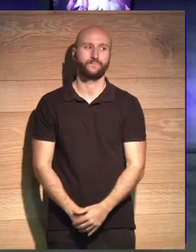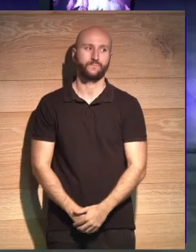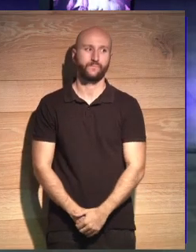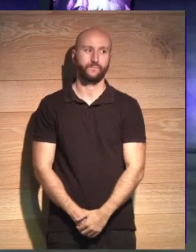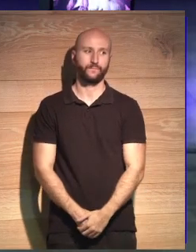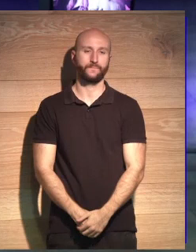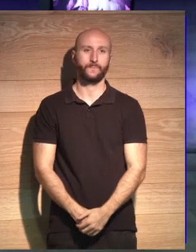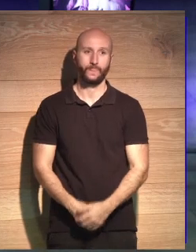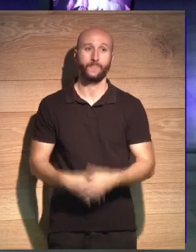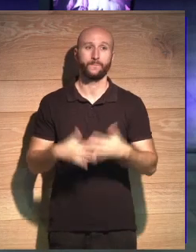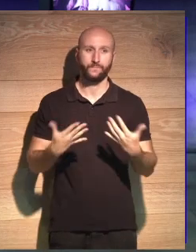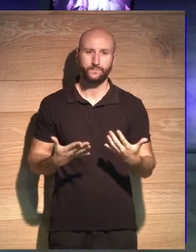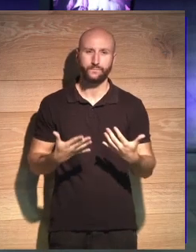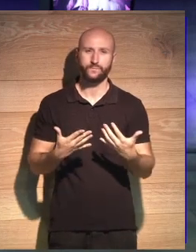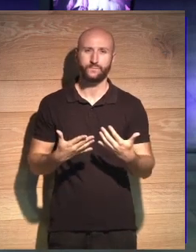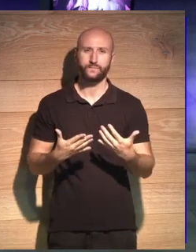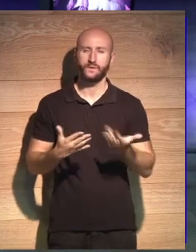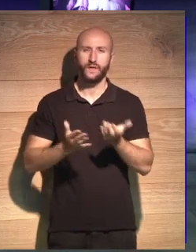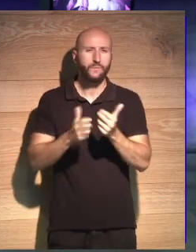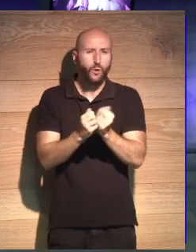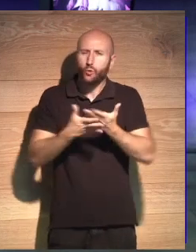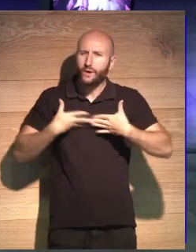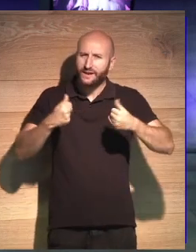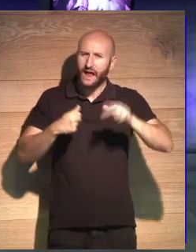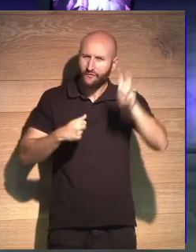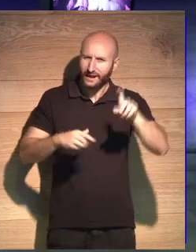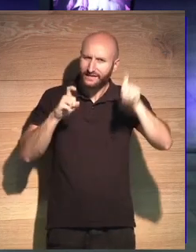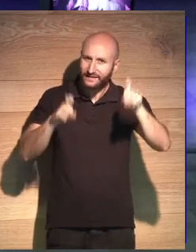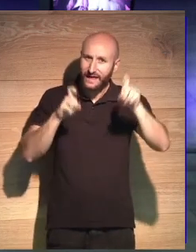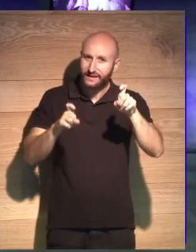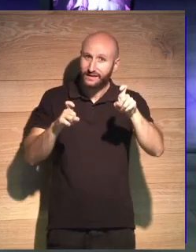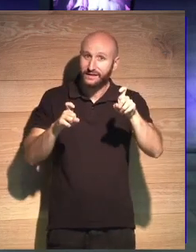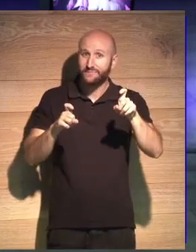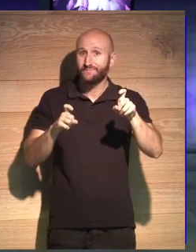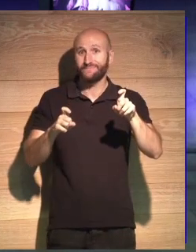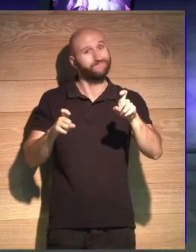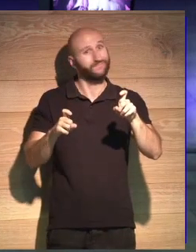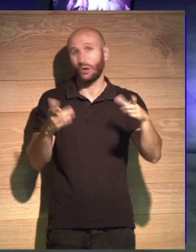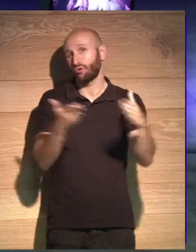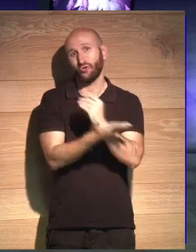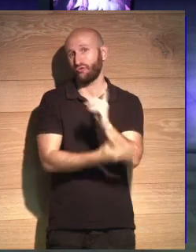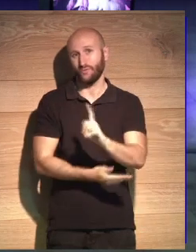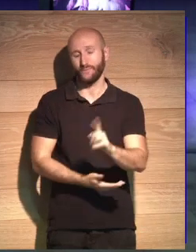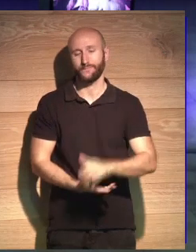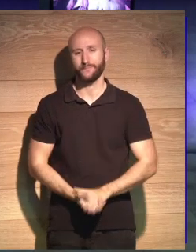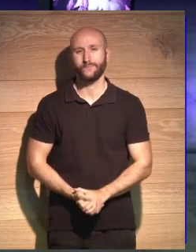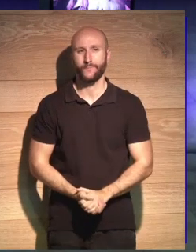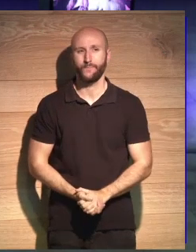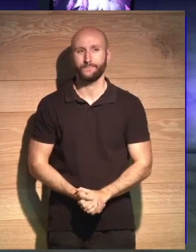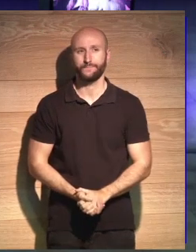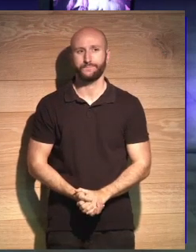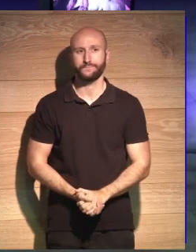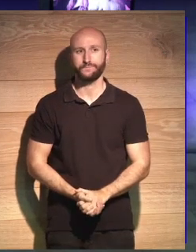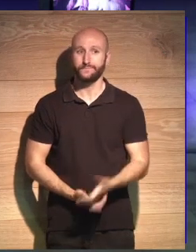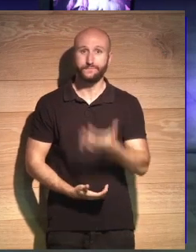etc., to make their divide to analyze them. Now, another question that we're asked is, any video